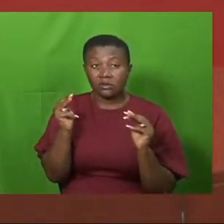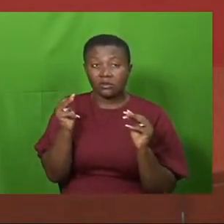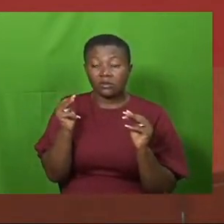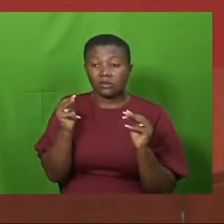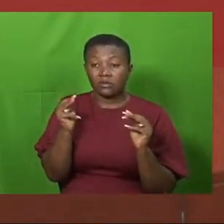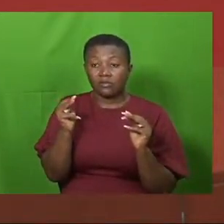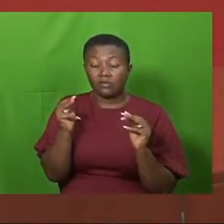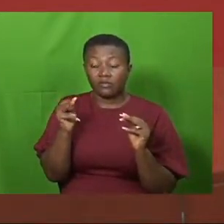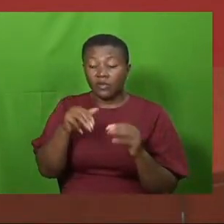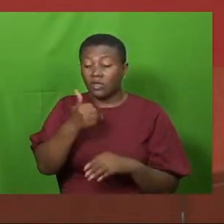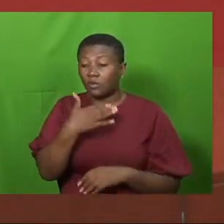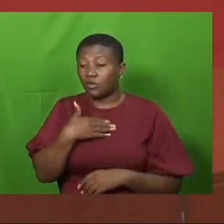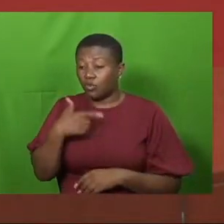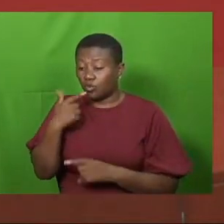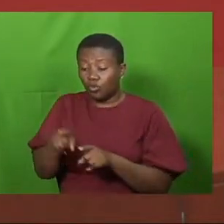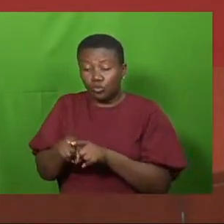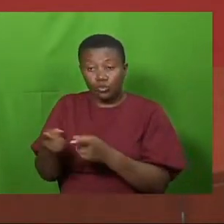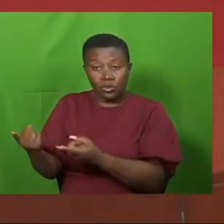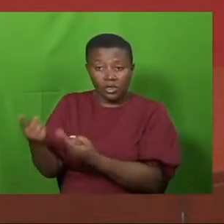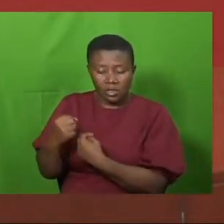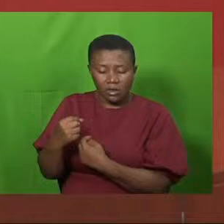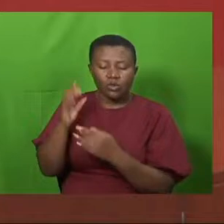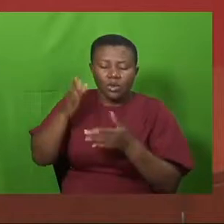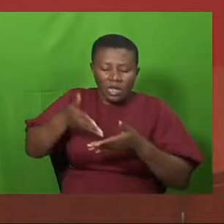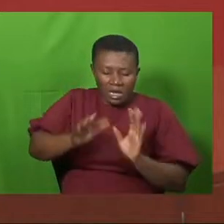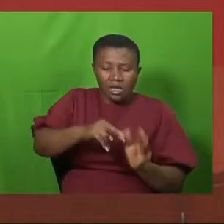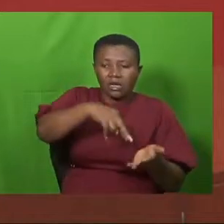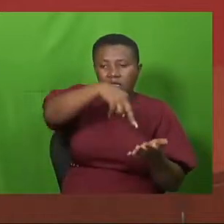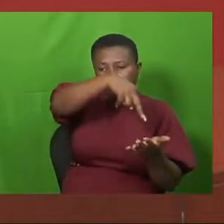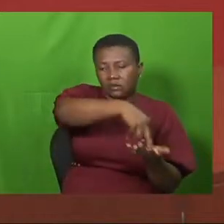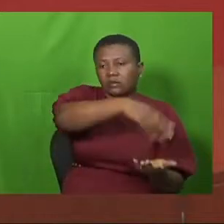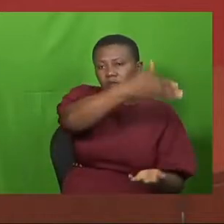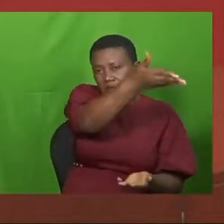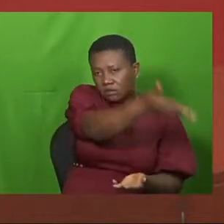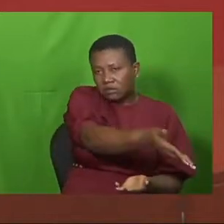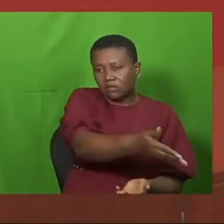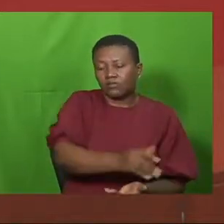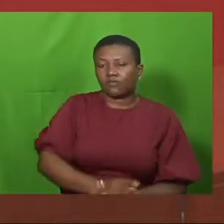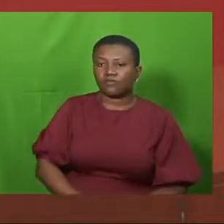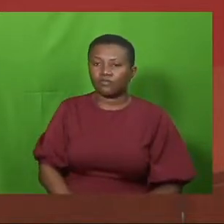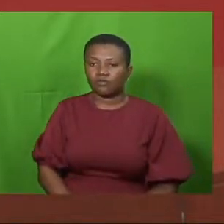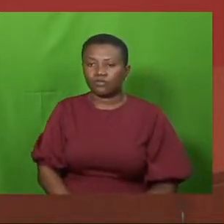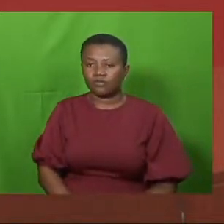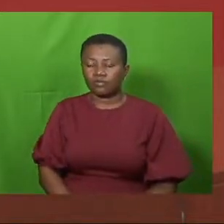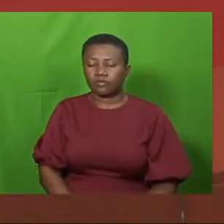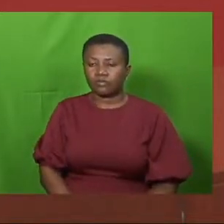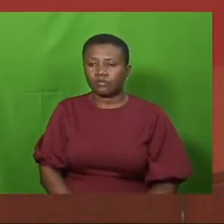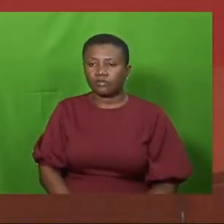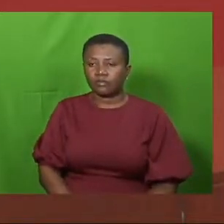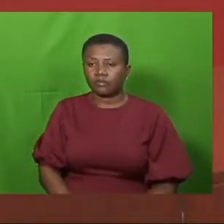coming to second the motion, I'll give him that platform to also speak to.